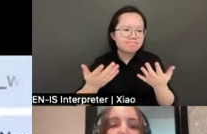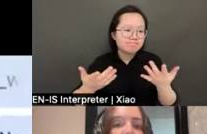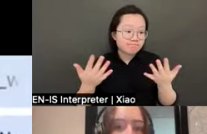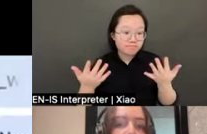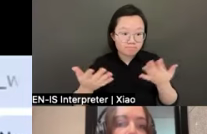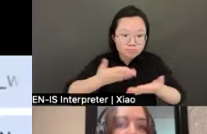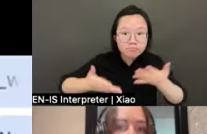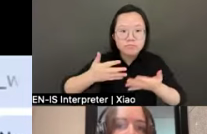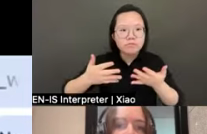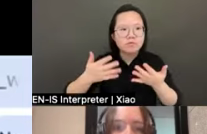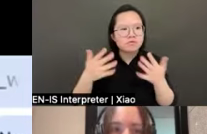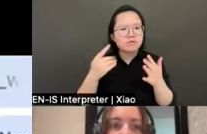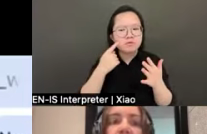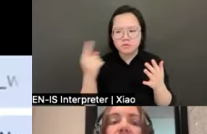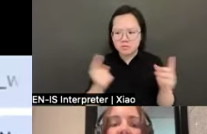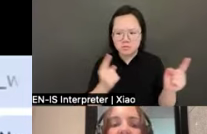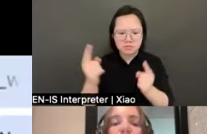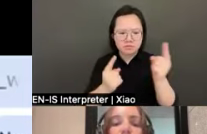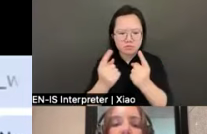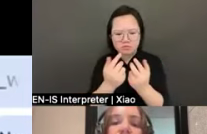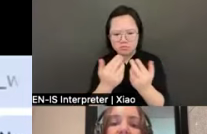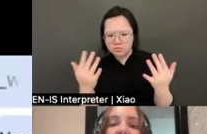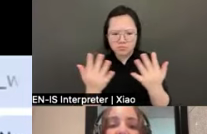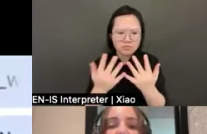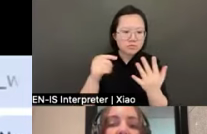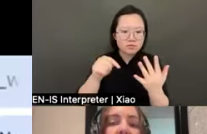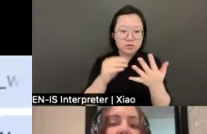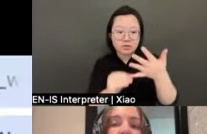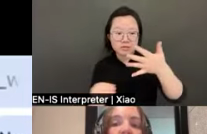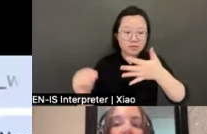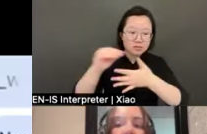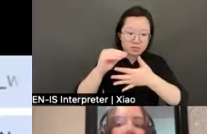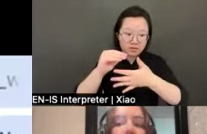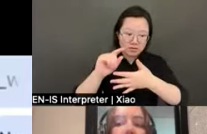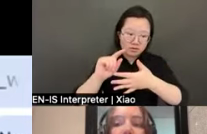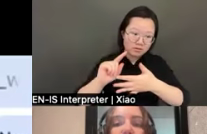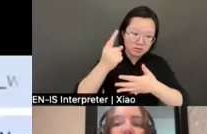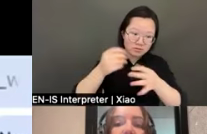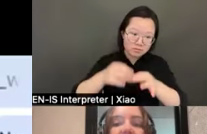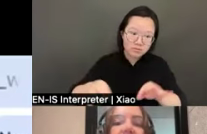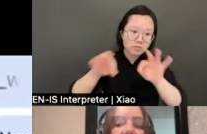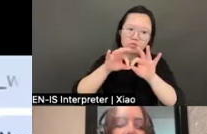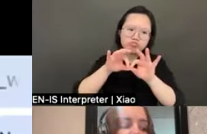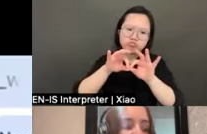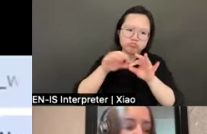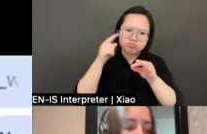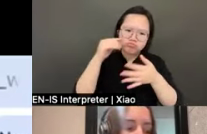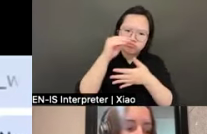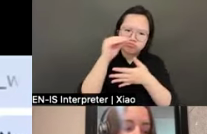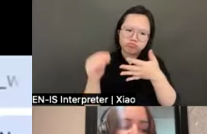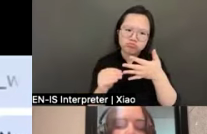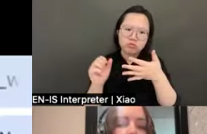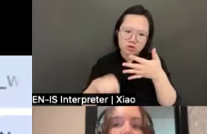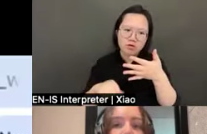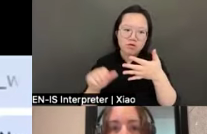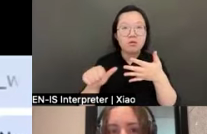counting the number of people who attended the event is not the most relevant indicator, another indicator could also be,